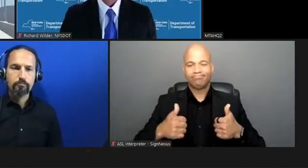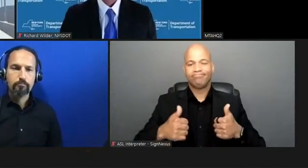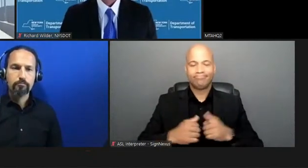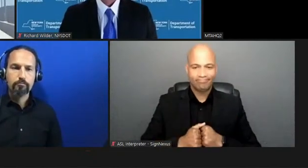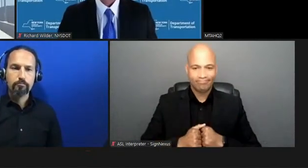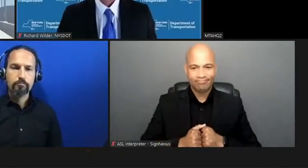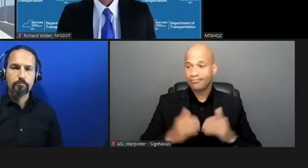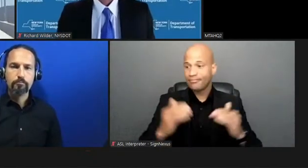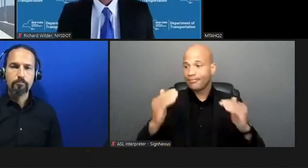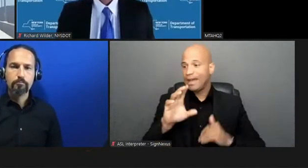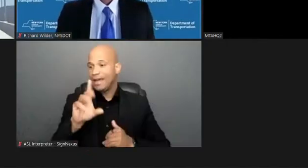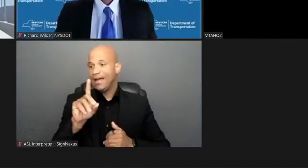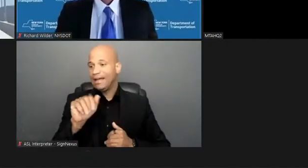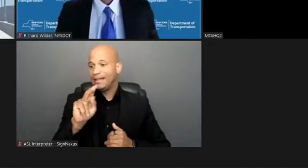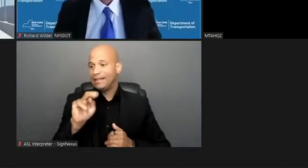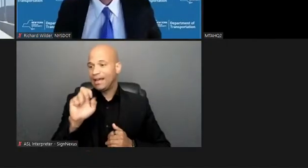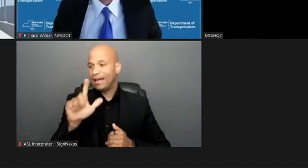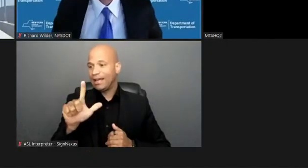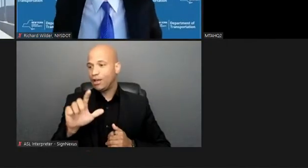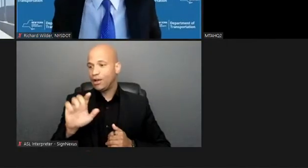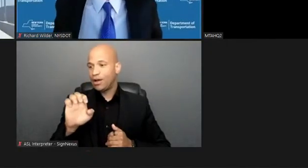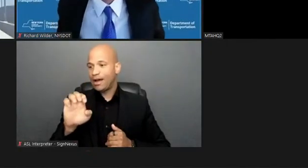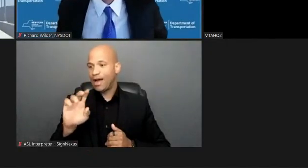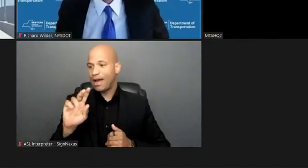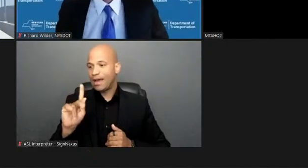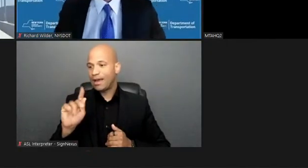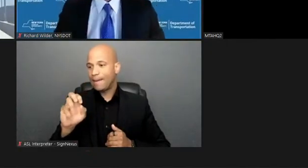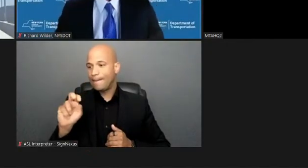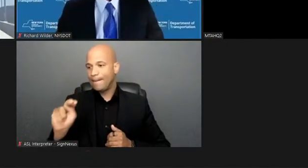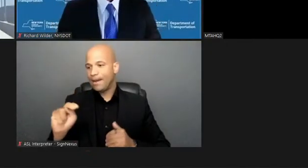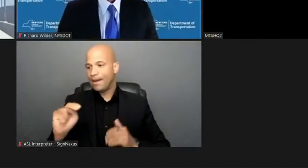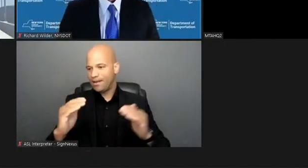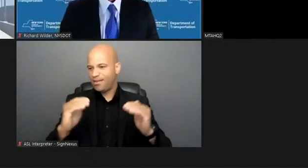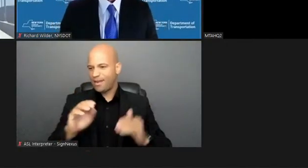Daniel Eckman followed by Evan furrer